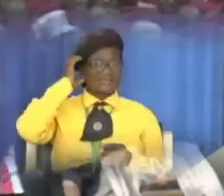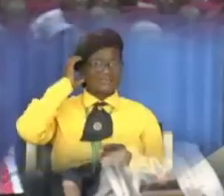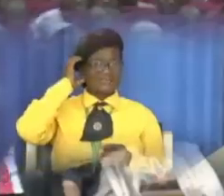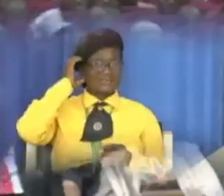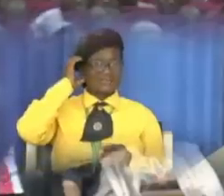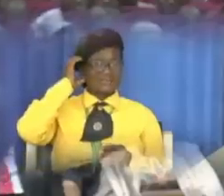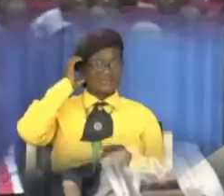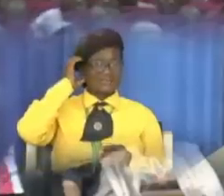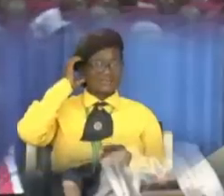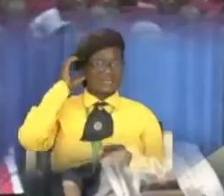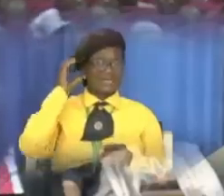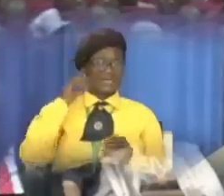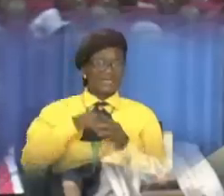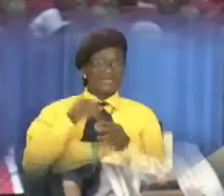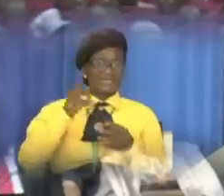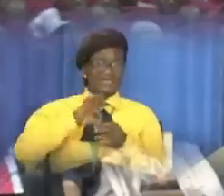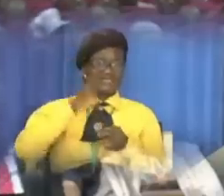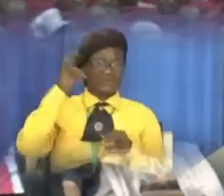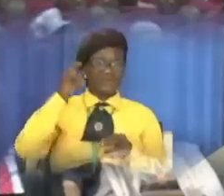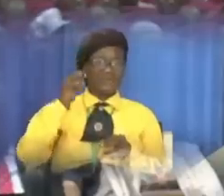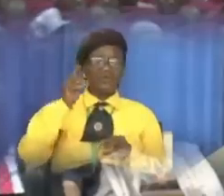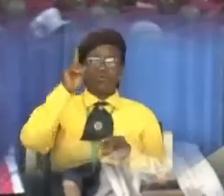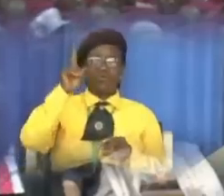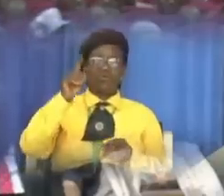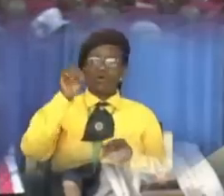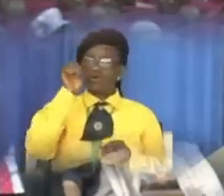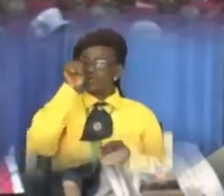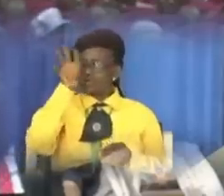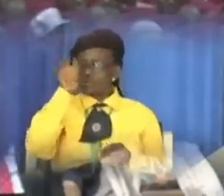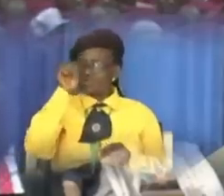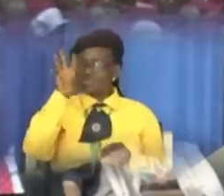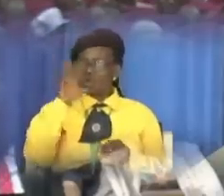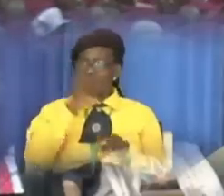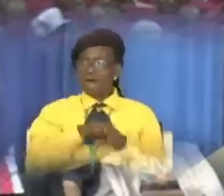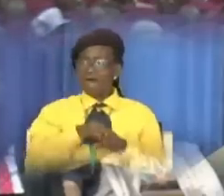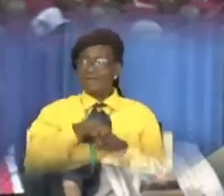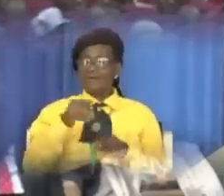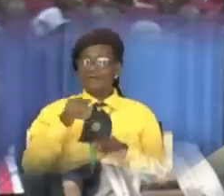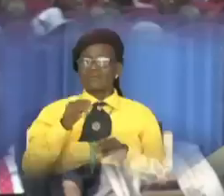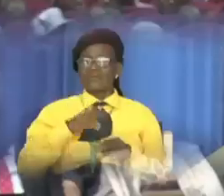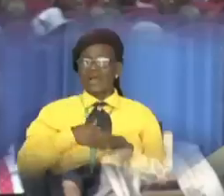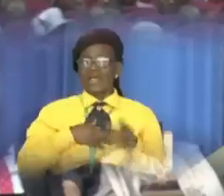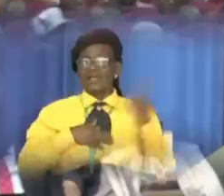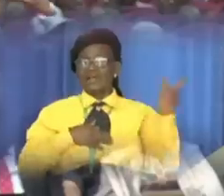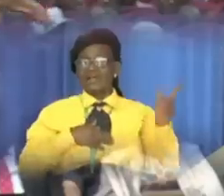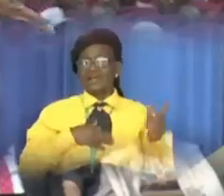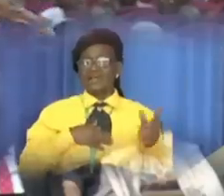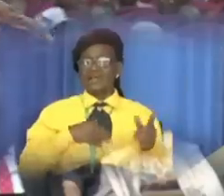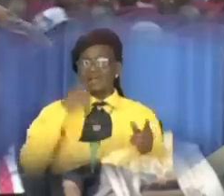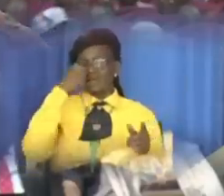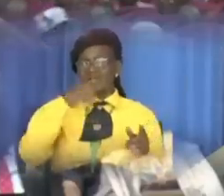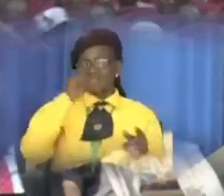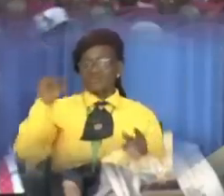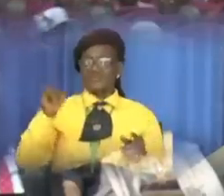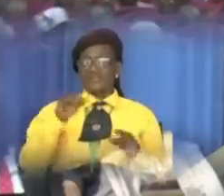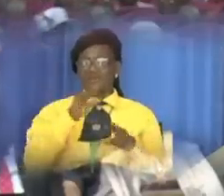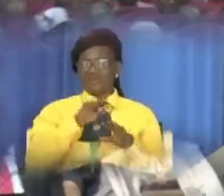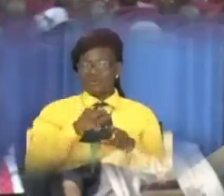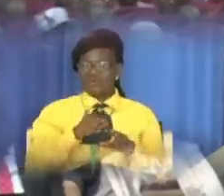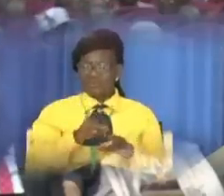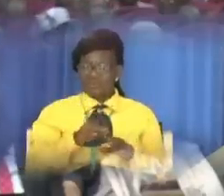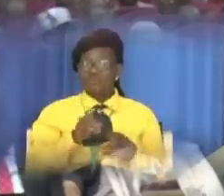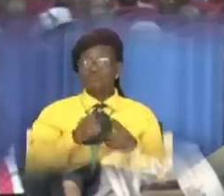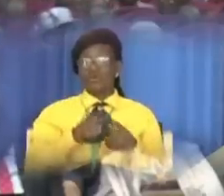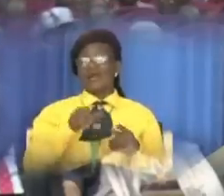in the spirit one witch on the right, on my right, speaking to another witch on my left,